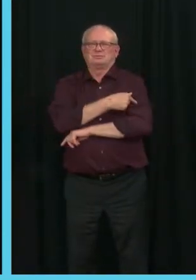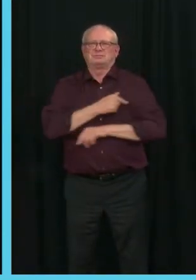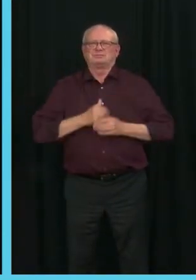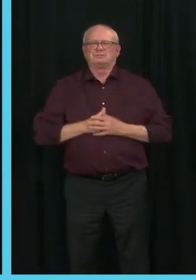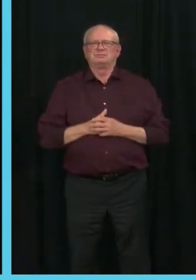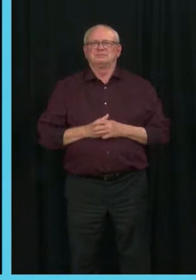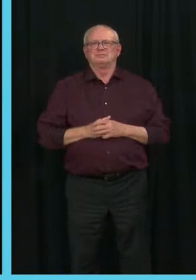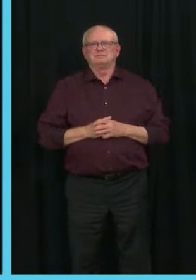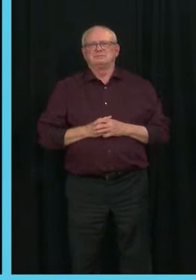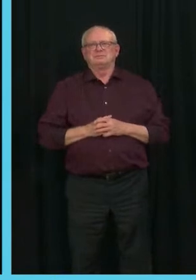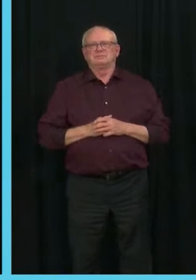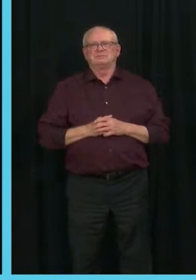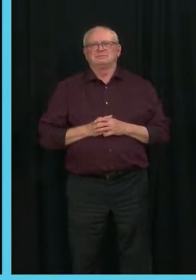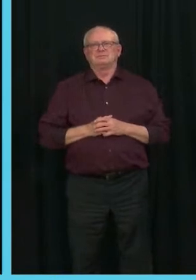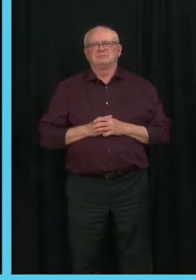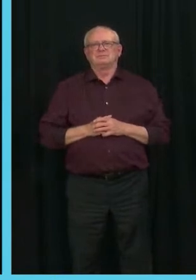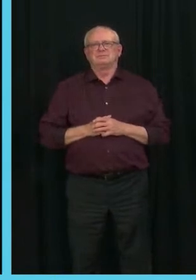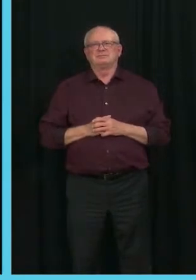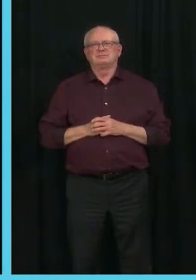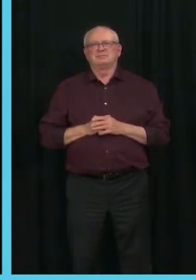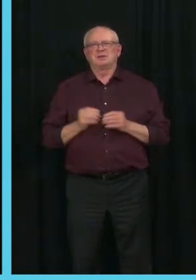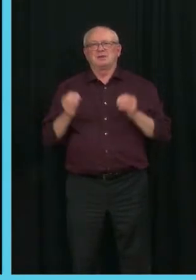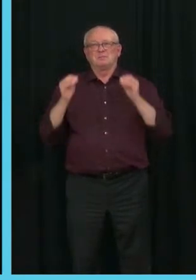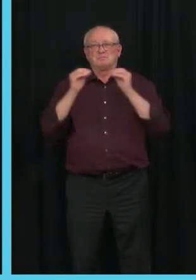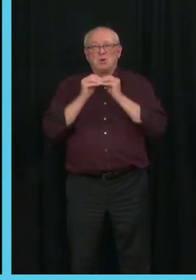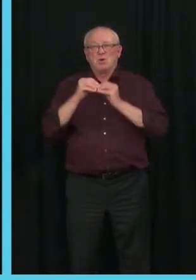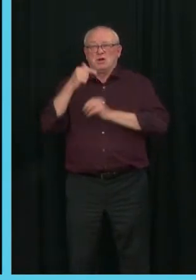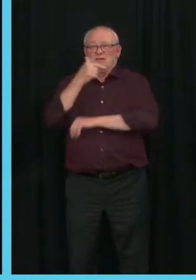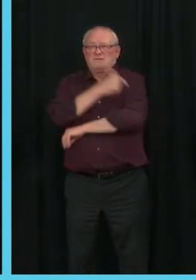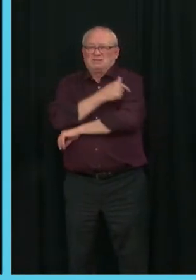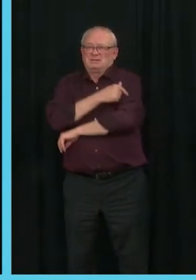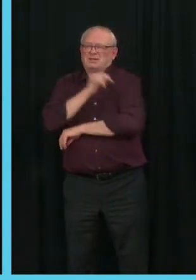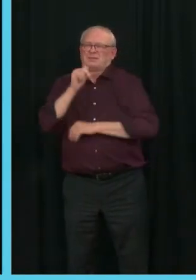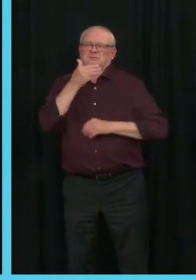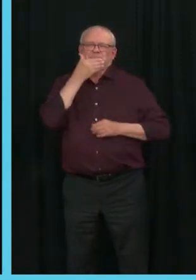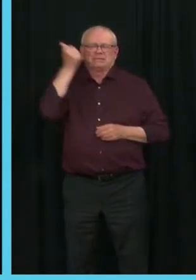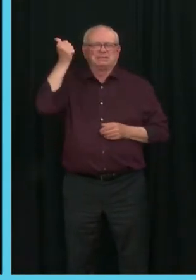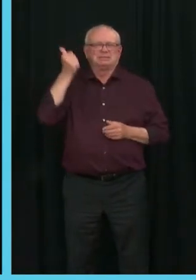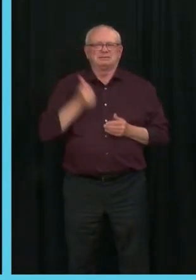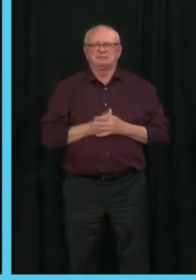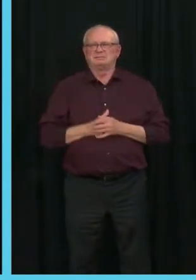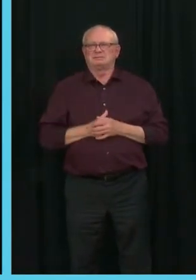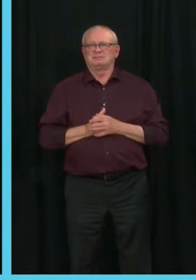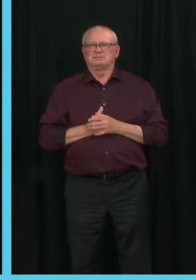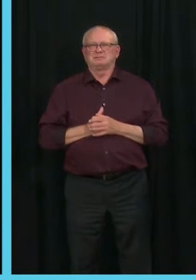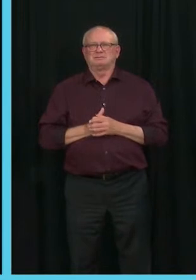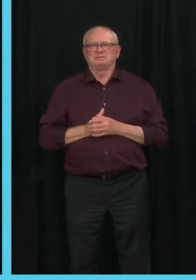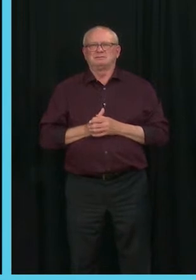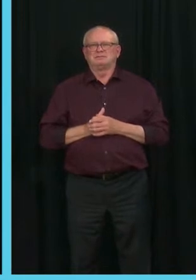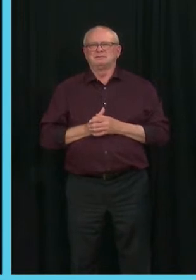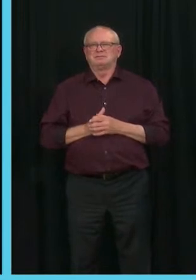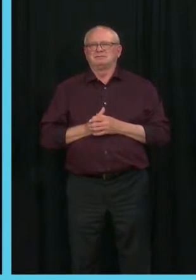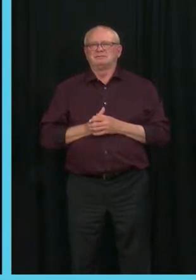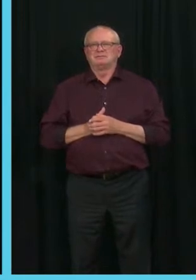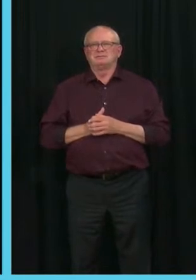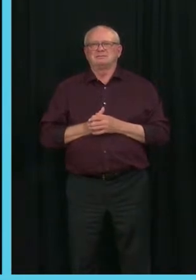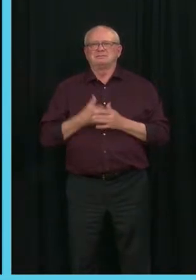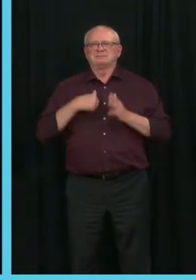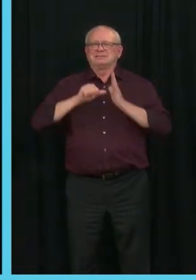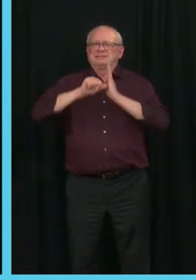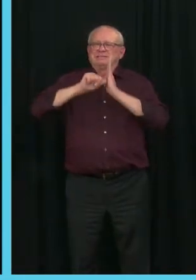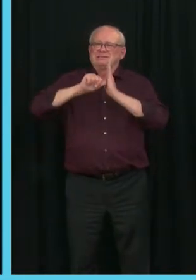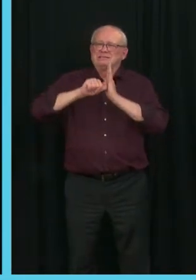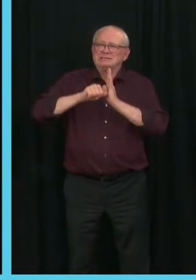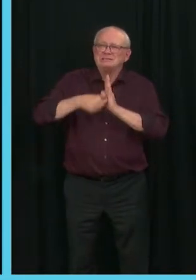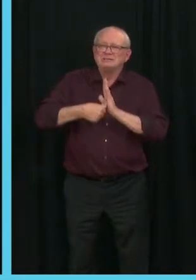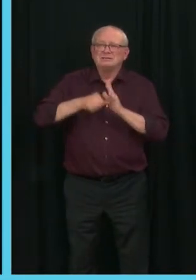sooner we can get everyone fully immunized, the better. I have stressed for months that 1 dose of the vaccine provides good